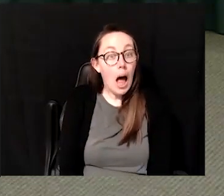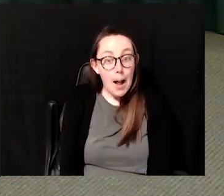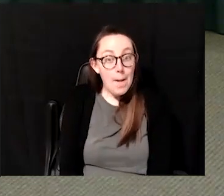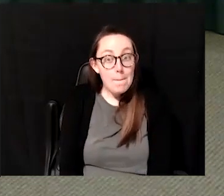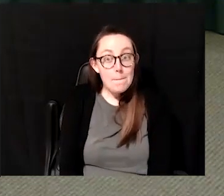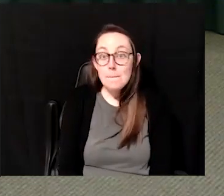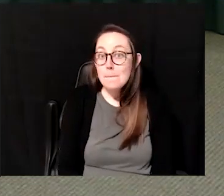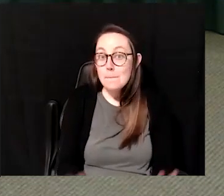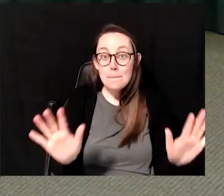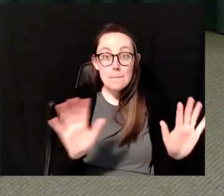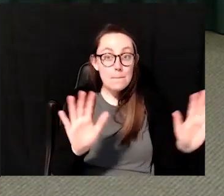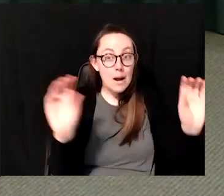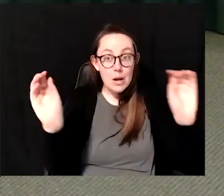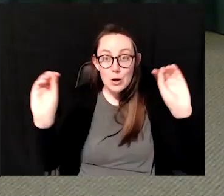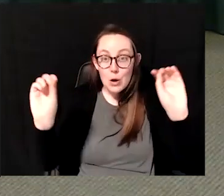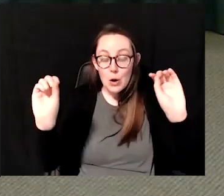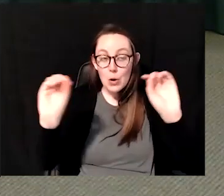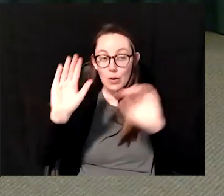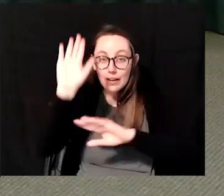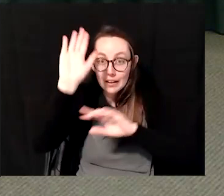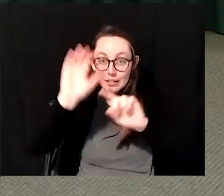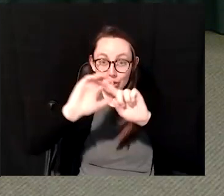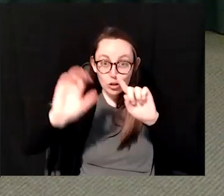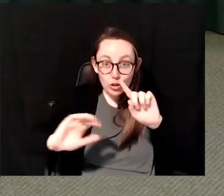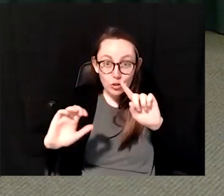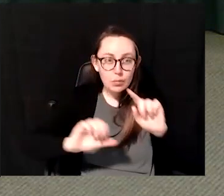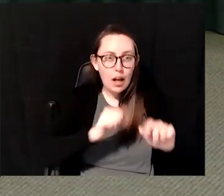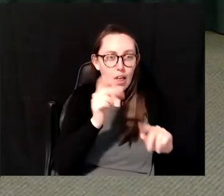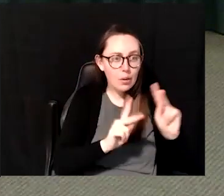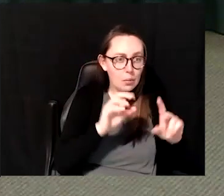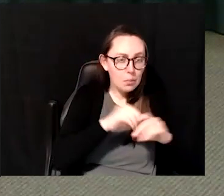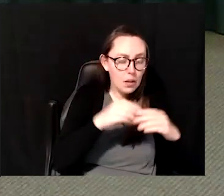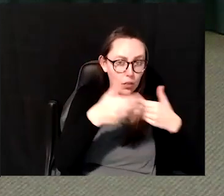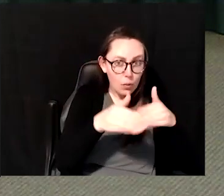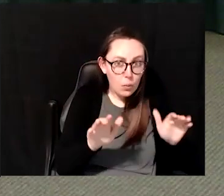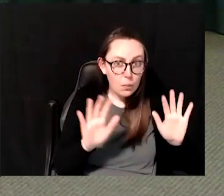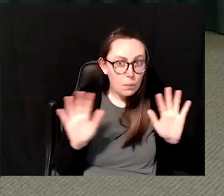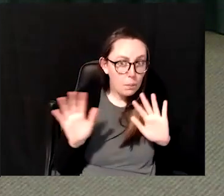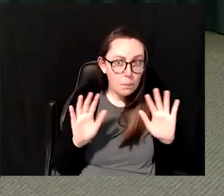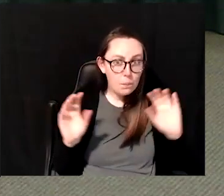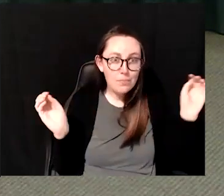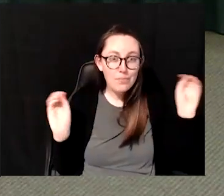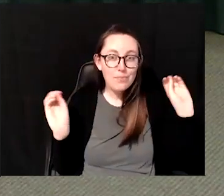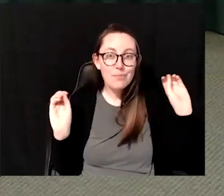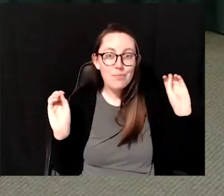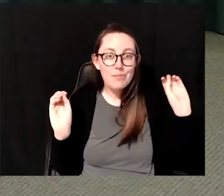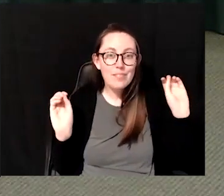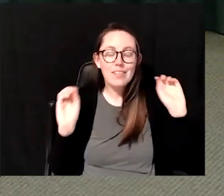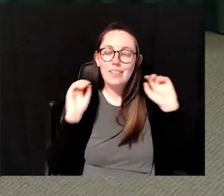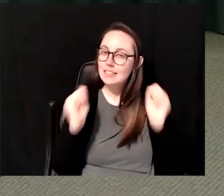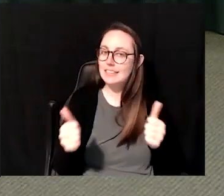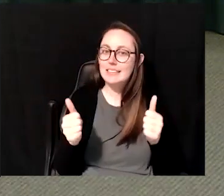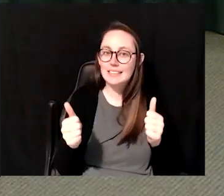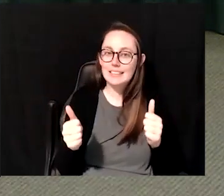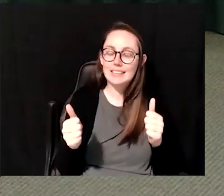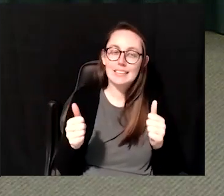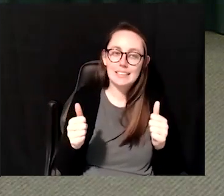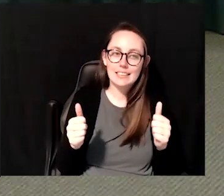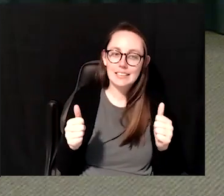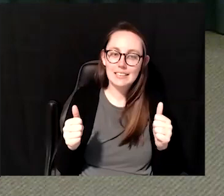um I don't see any on the hands on Zoom anybody else in the room uh I don't see any okay thank you Patrick